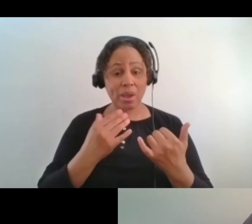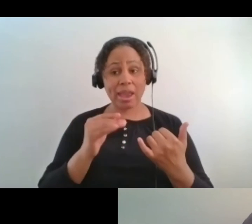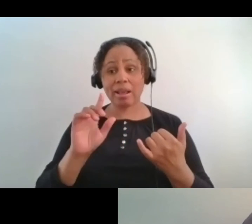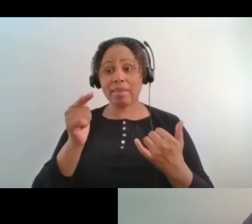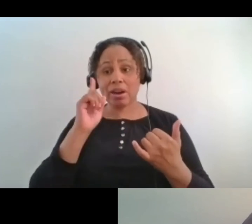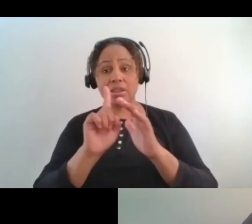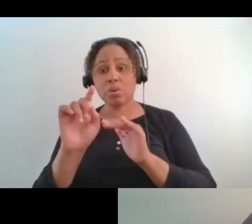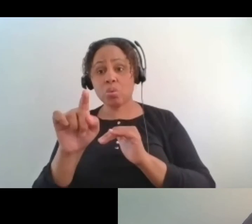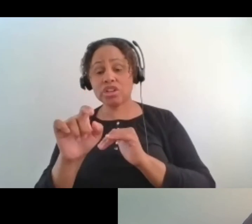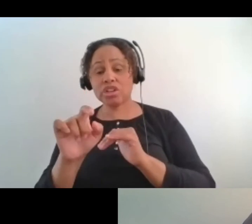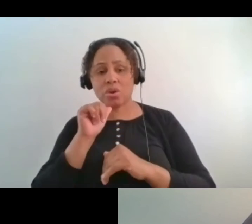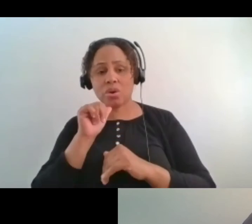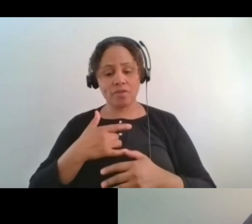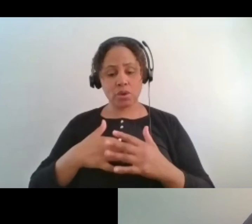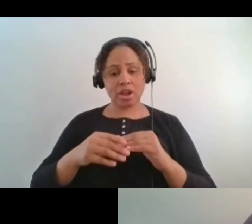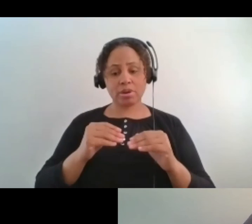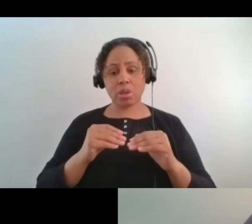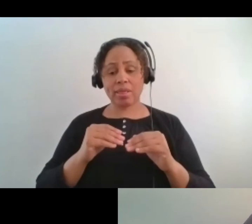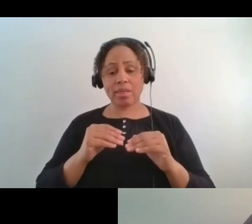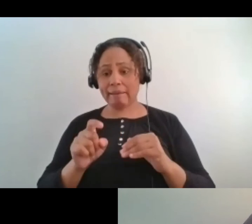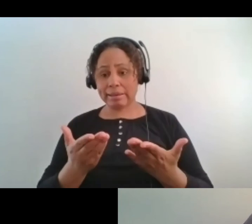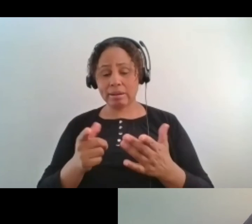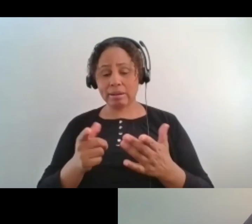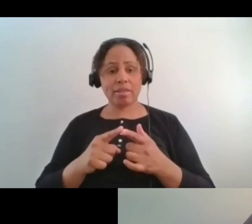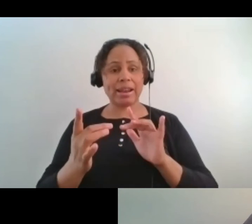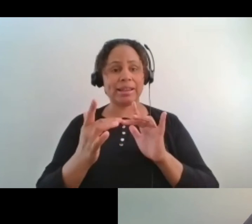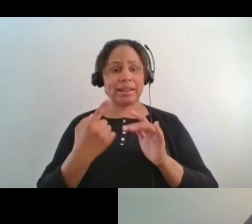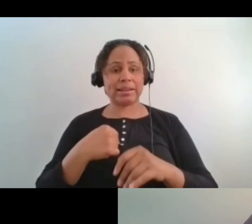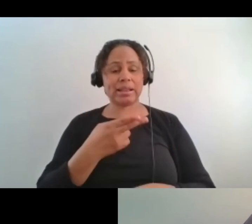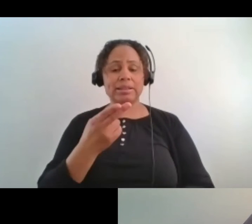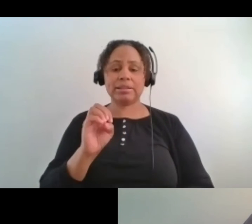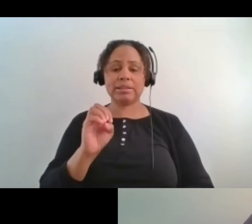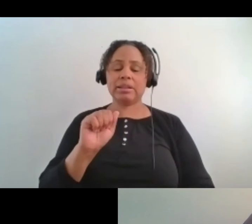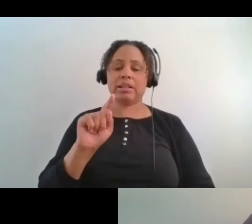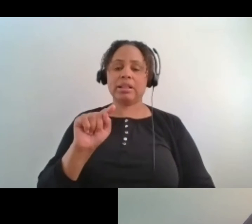feel comfortable asking here, you can always, again, reach out to us at